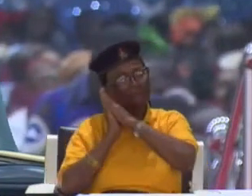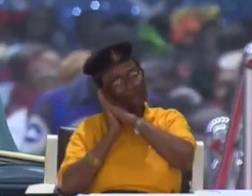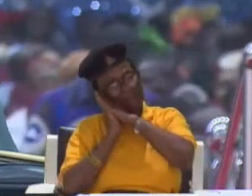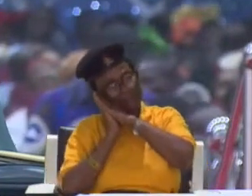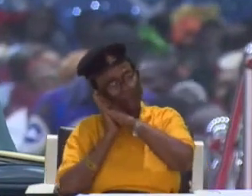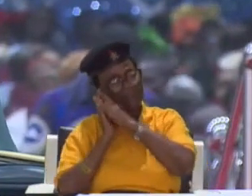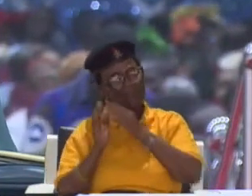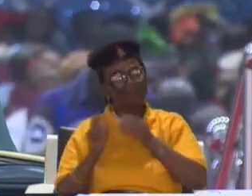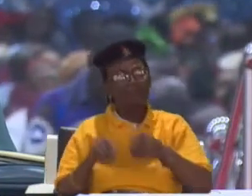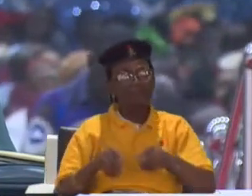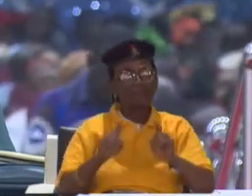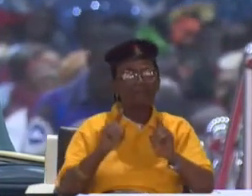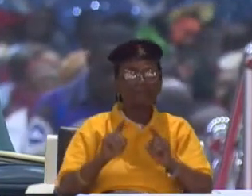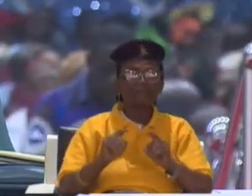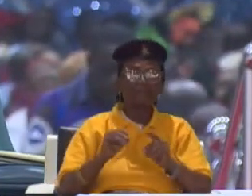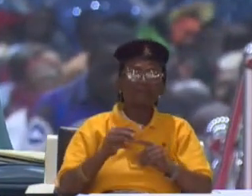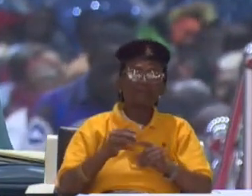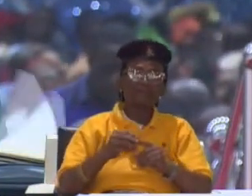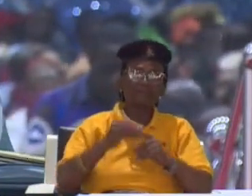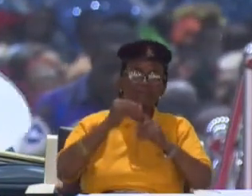During special programs